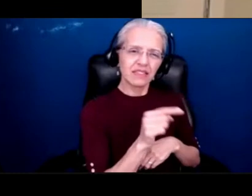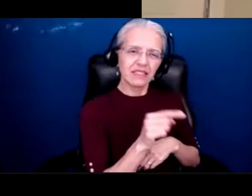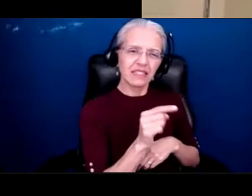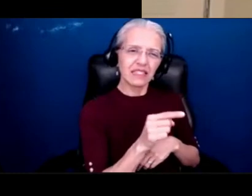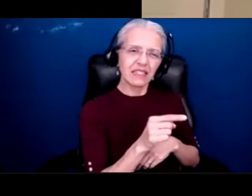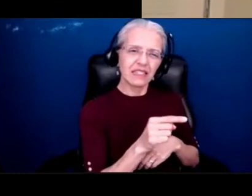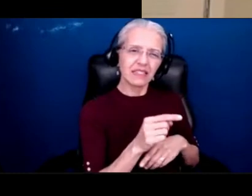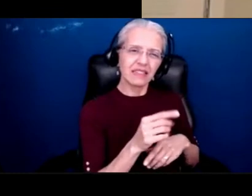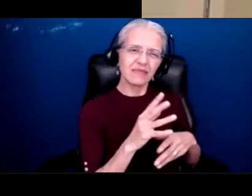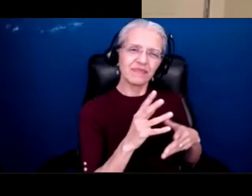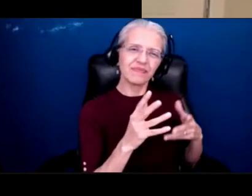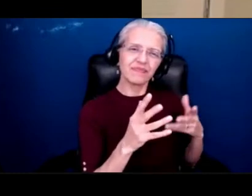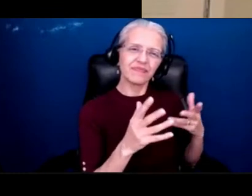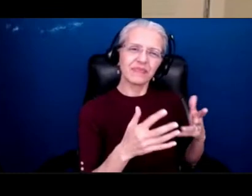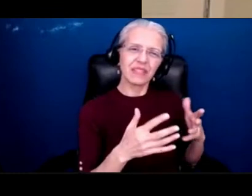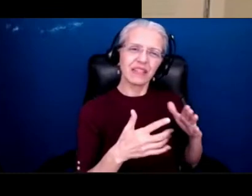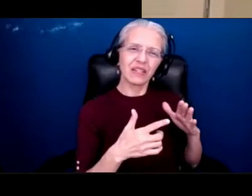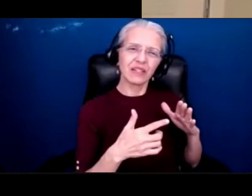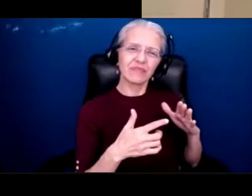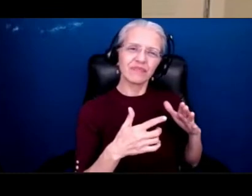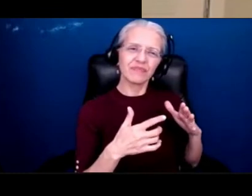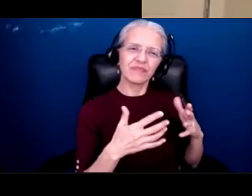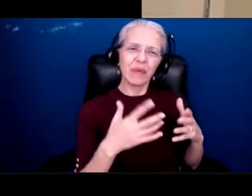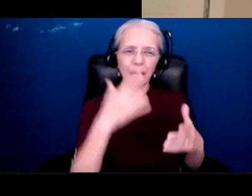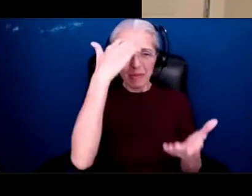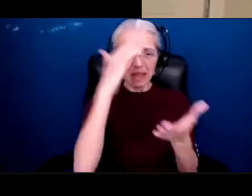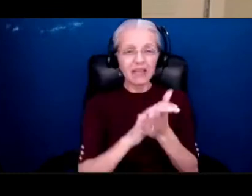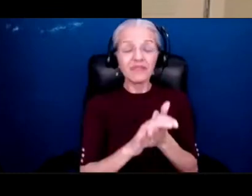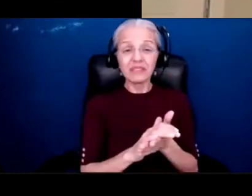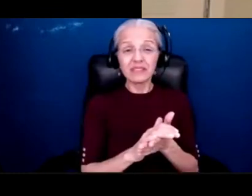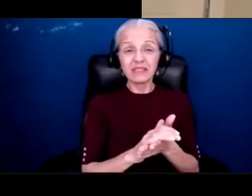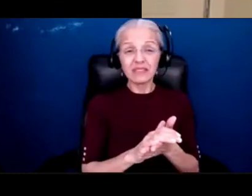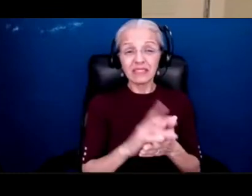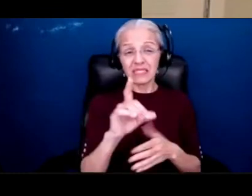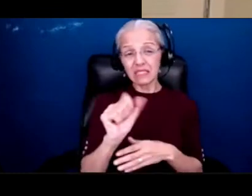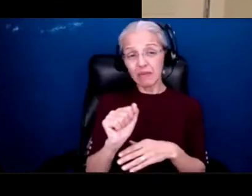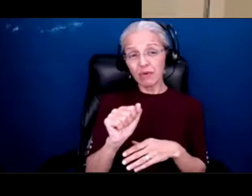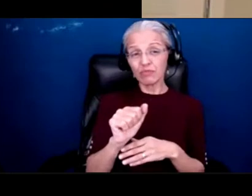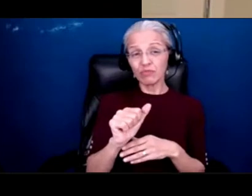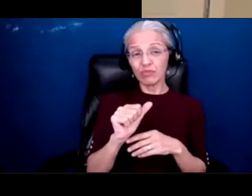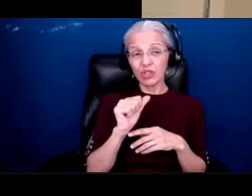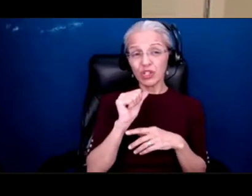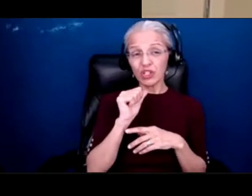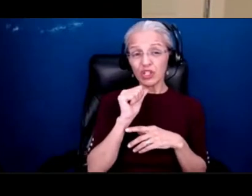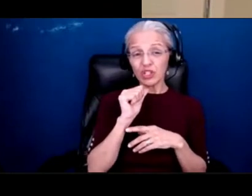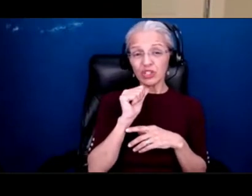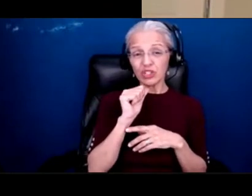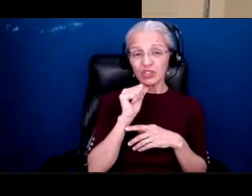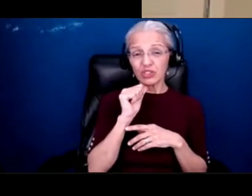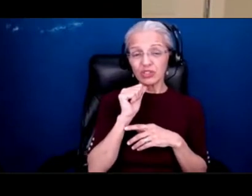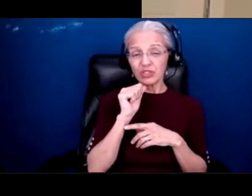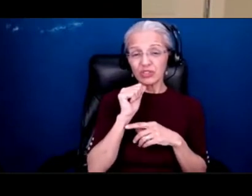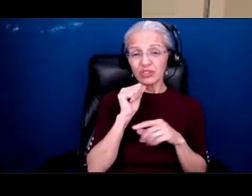went head up against a philosopher who's basically a